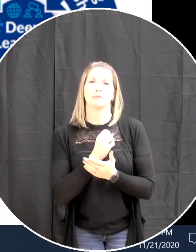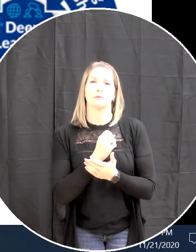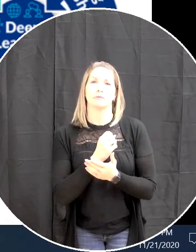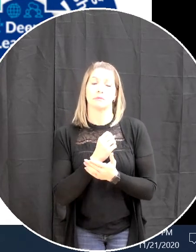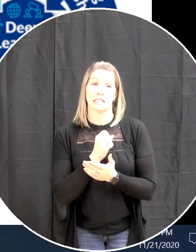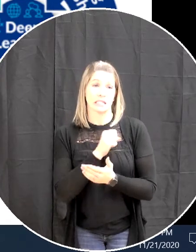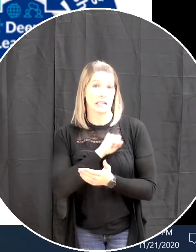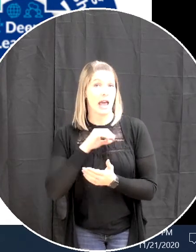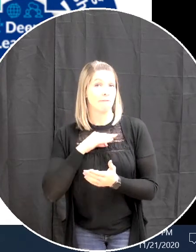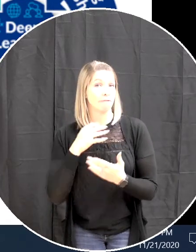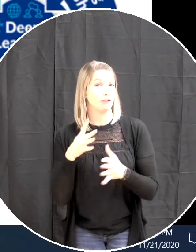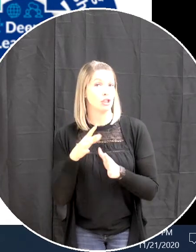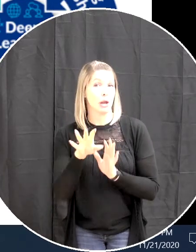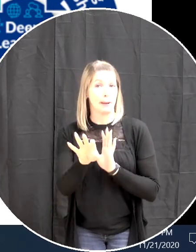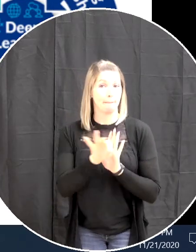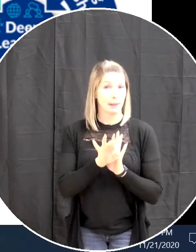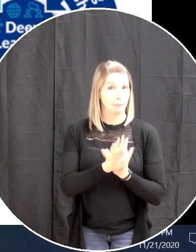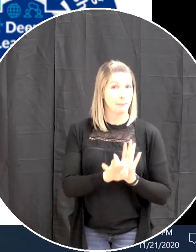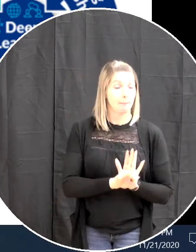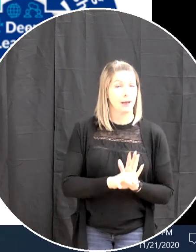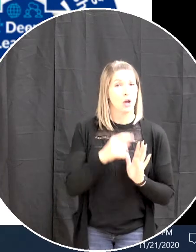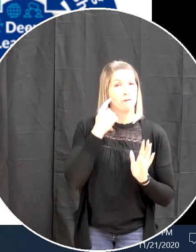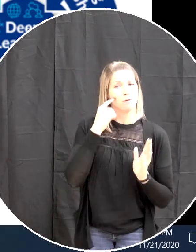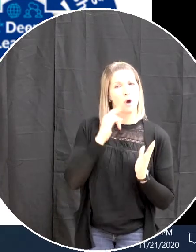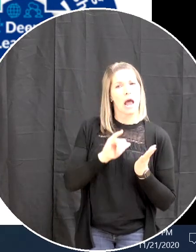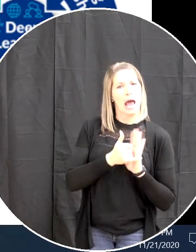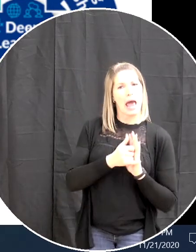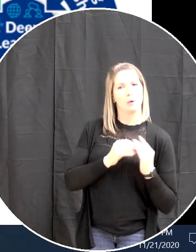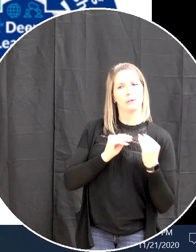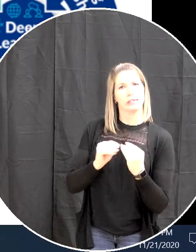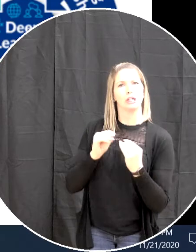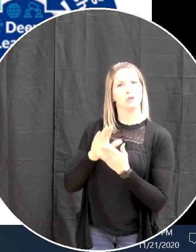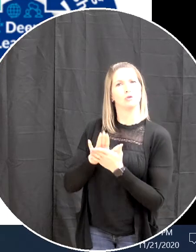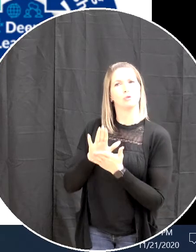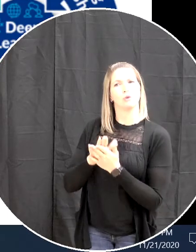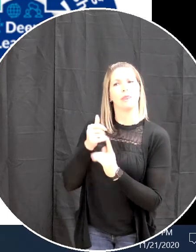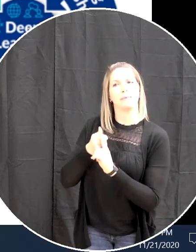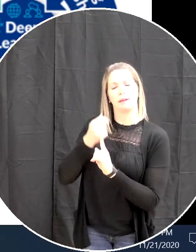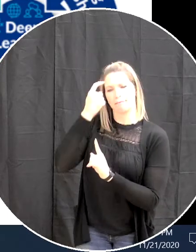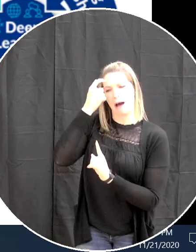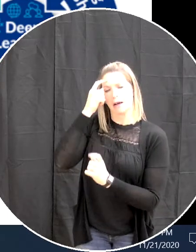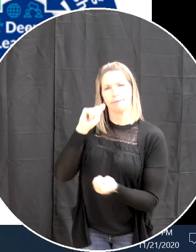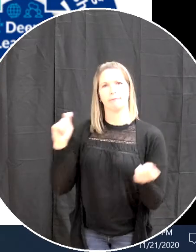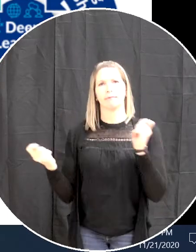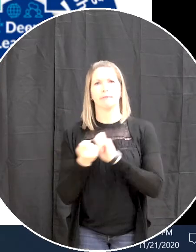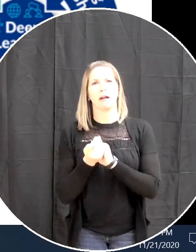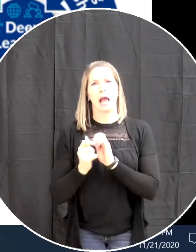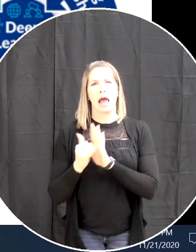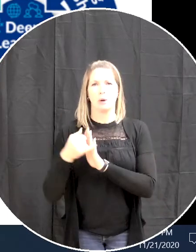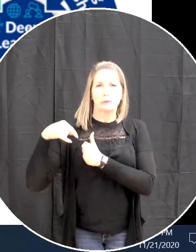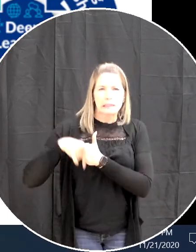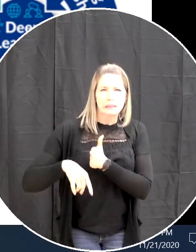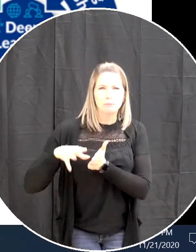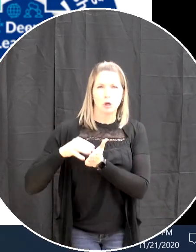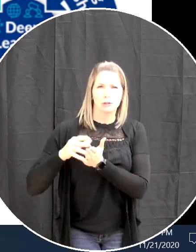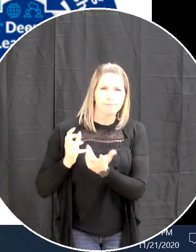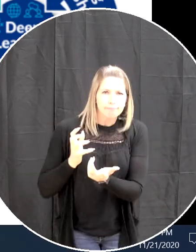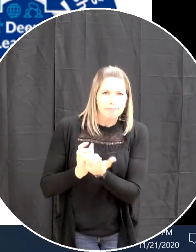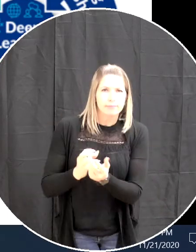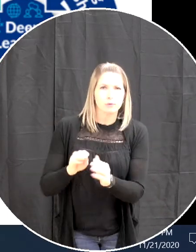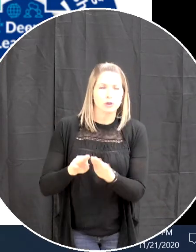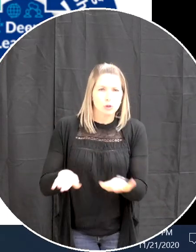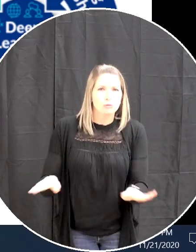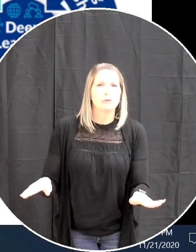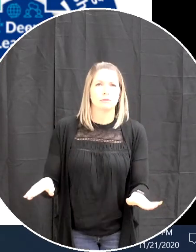ready to learn more about how we create schools focused on well-being, learning, and engagement. This included sessions on the 6 global